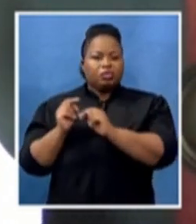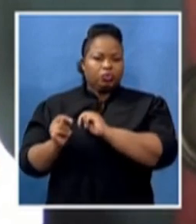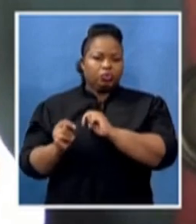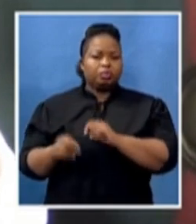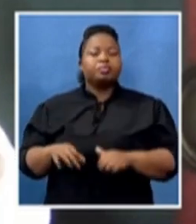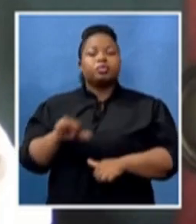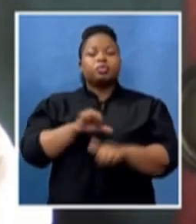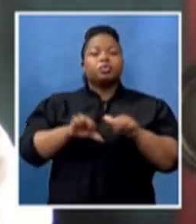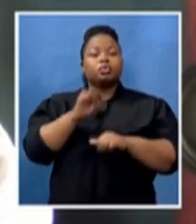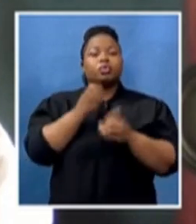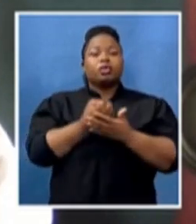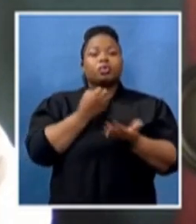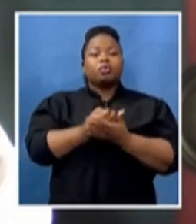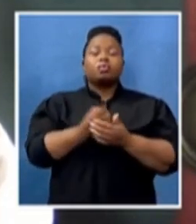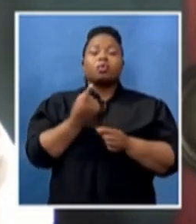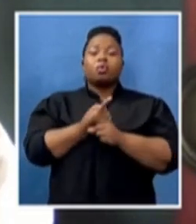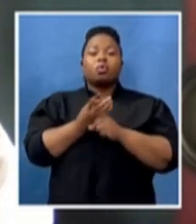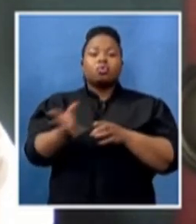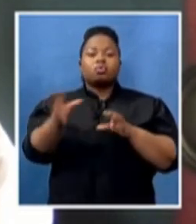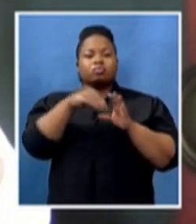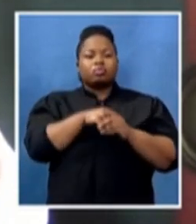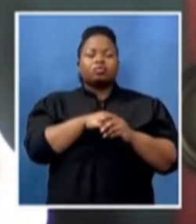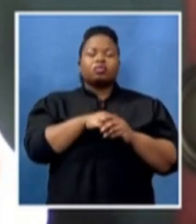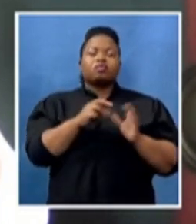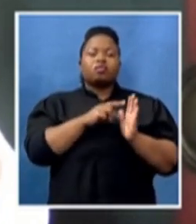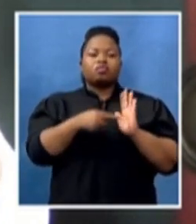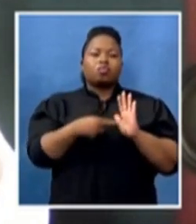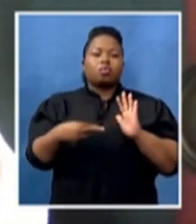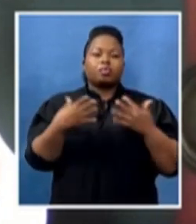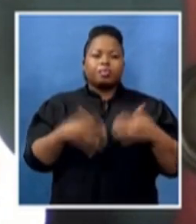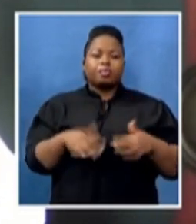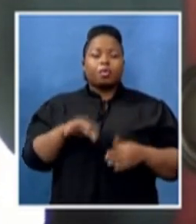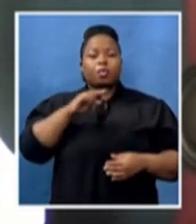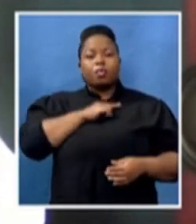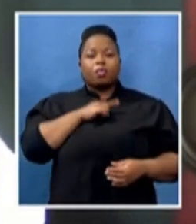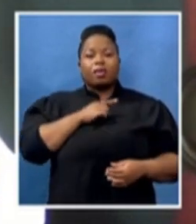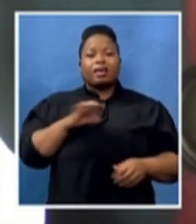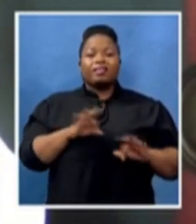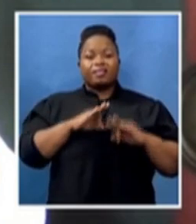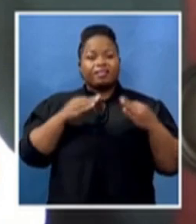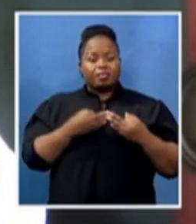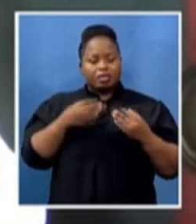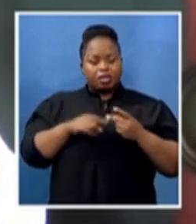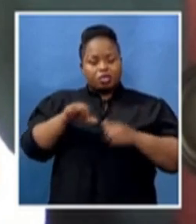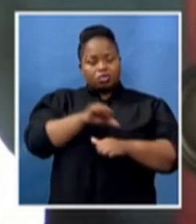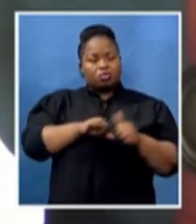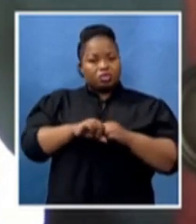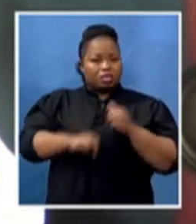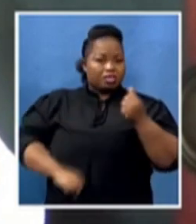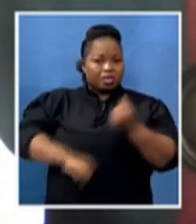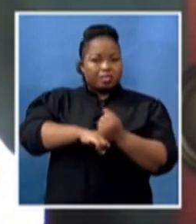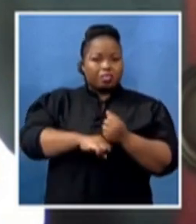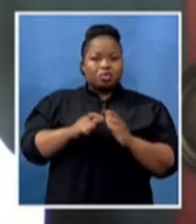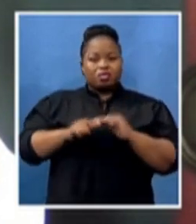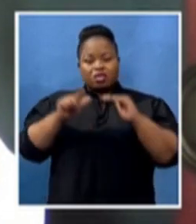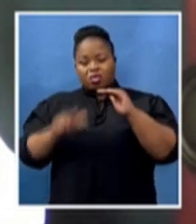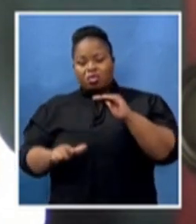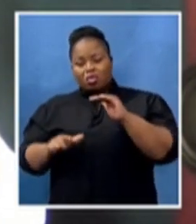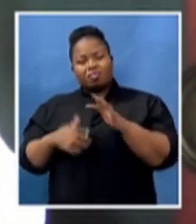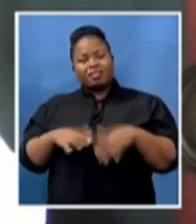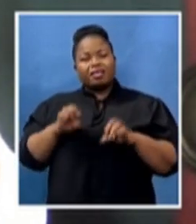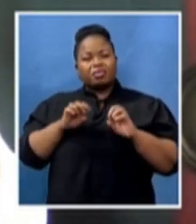weight. Lack of a family and social support, low levels of education, and poor employment